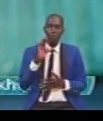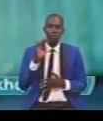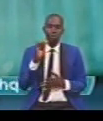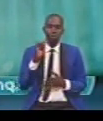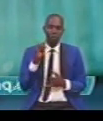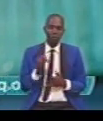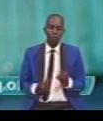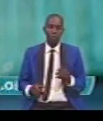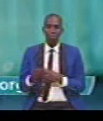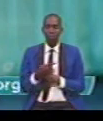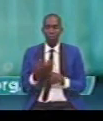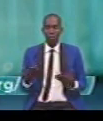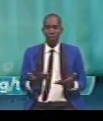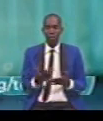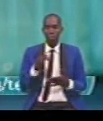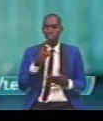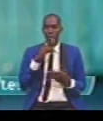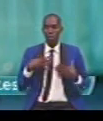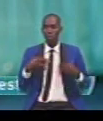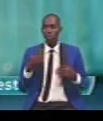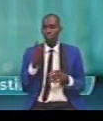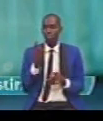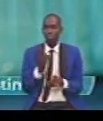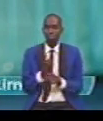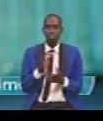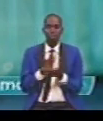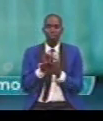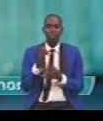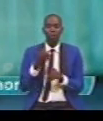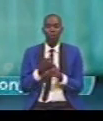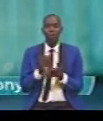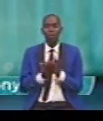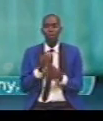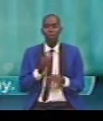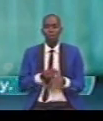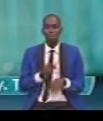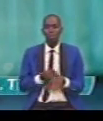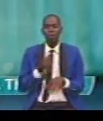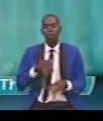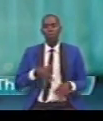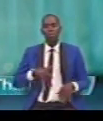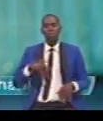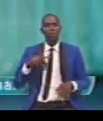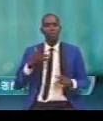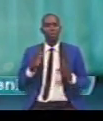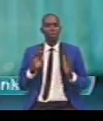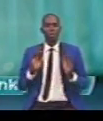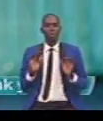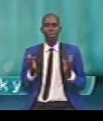today. You are healed, just believe. Then from that time, I just felt light.